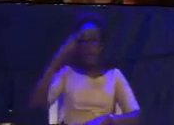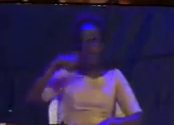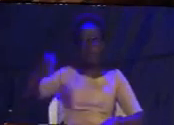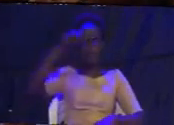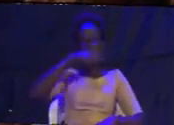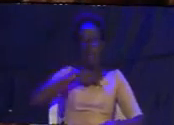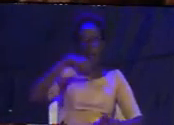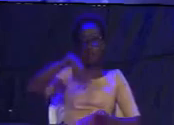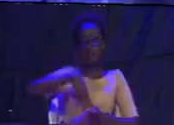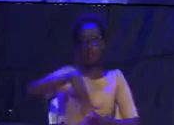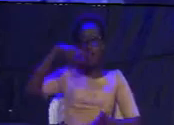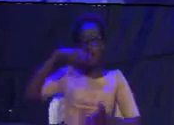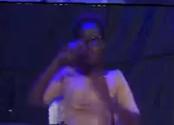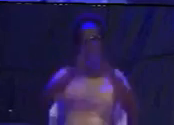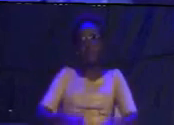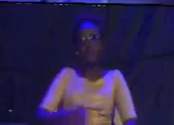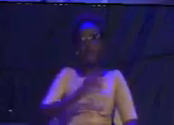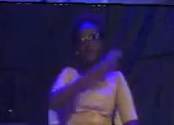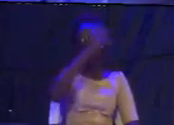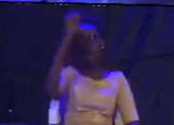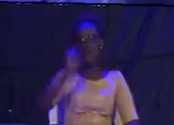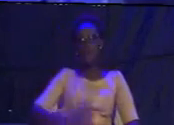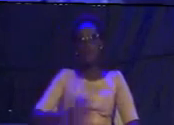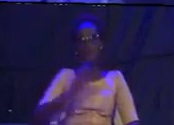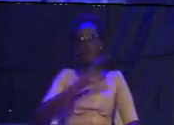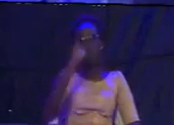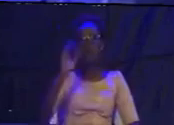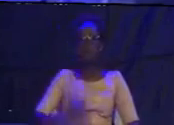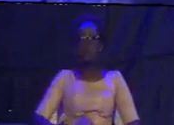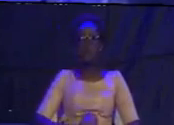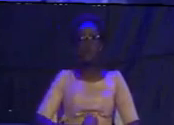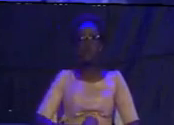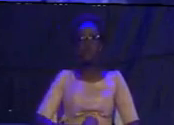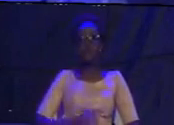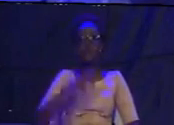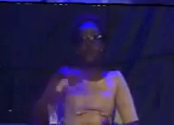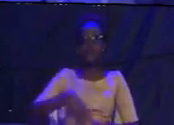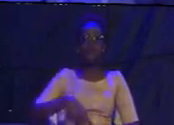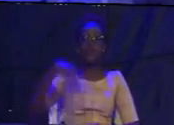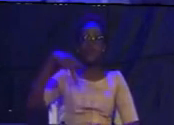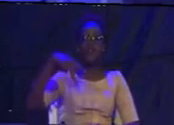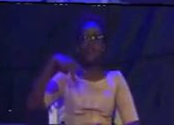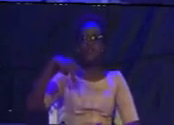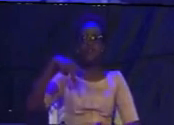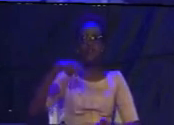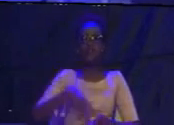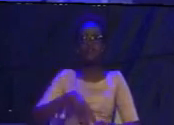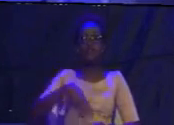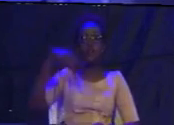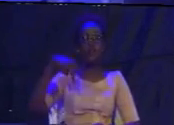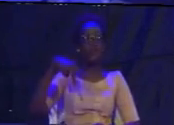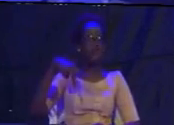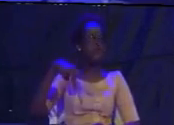Our time has come. Africa. Africa. Africa. Africa. Zuka. Arise.